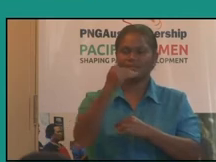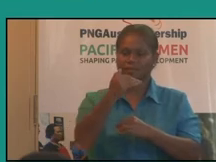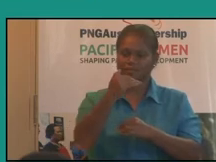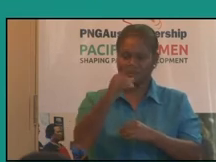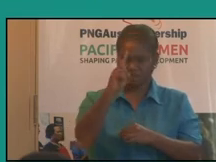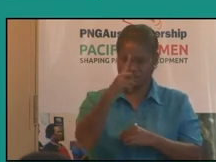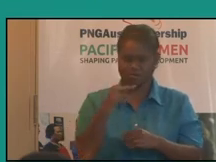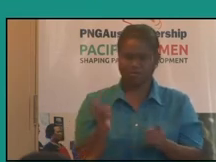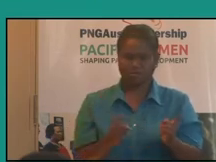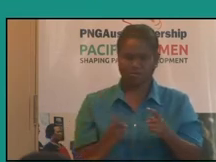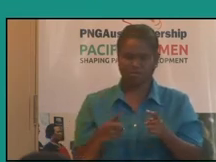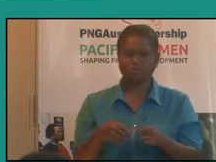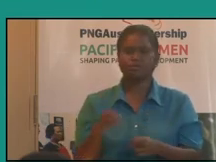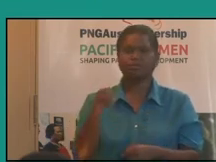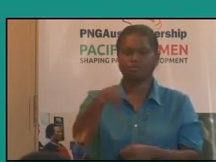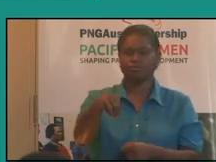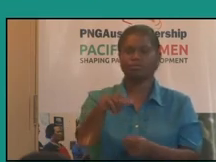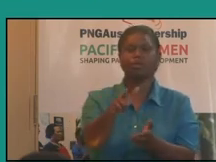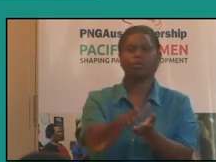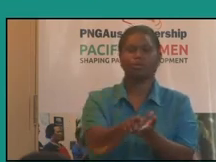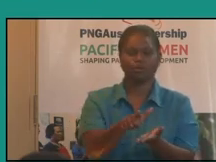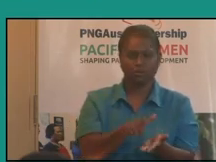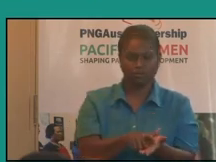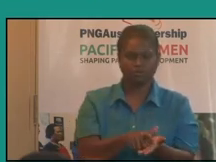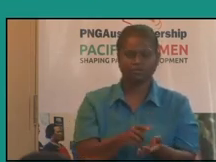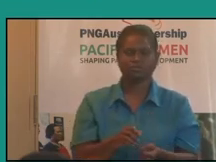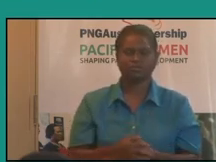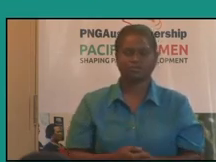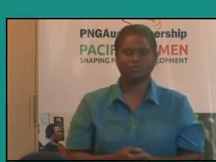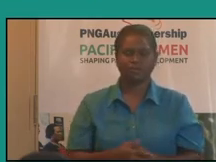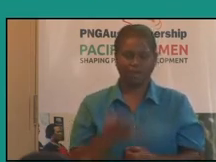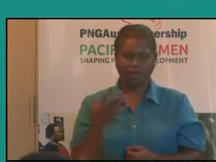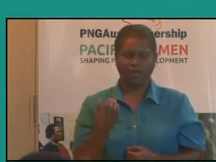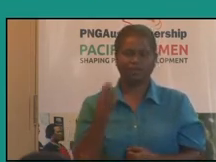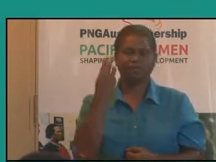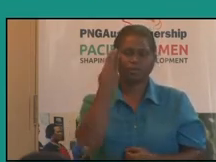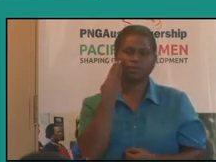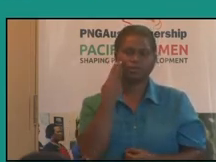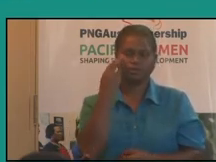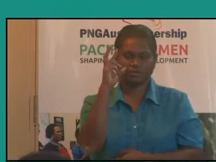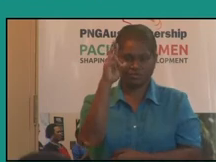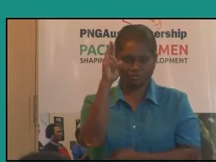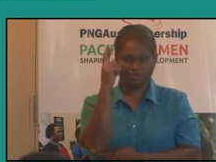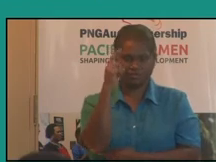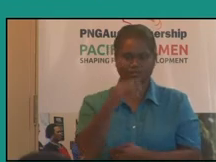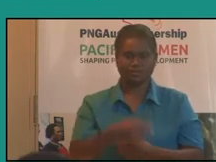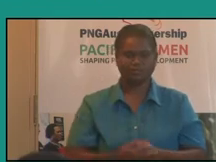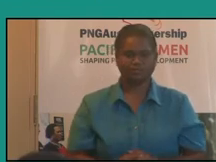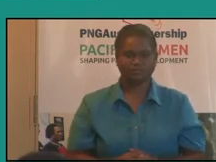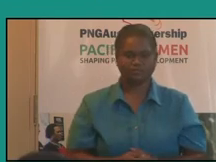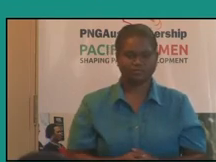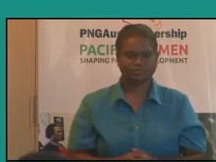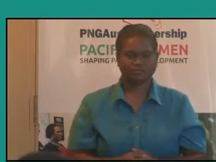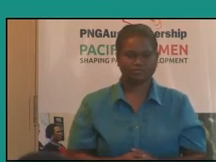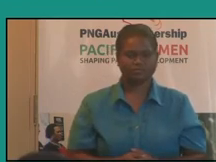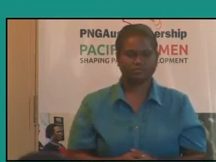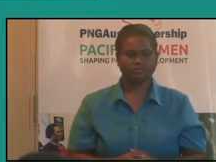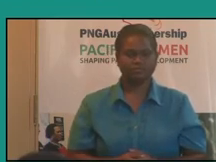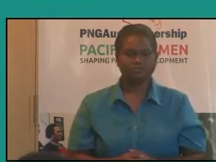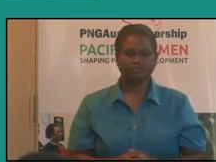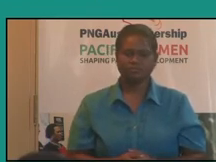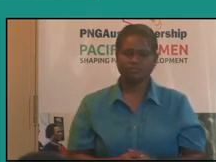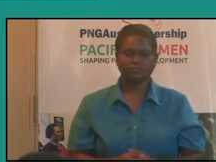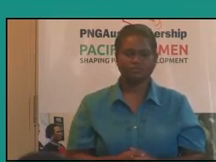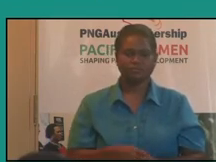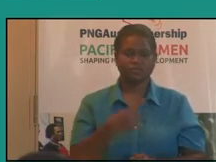challenge, and let's see how we go. Then we can improve as we go along. Without that first step, and we start discussing the peripherals, we'll never get